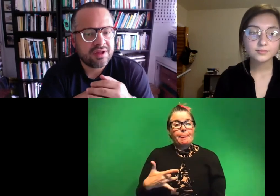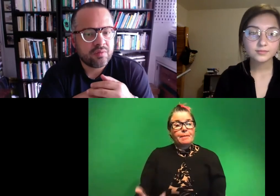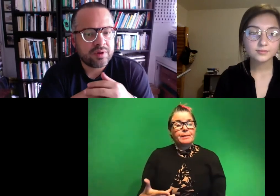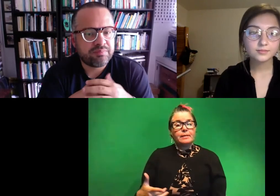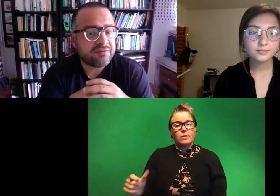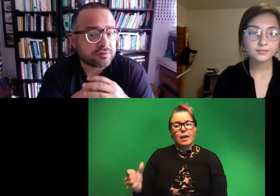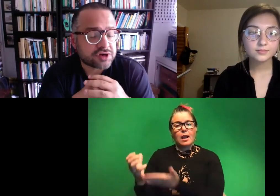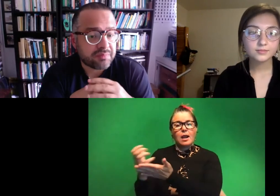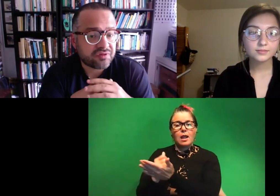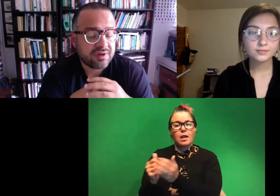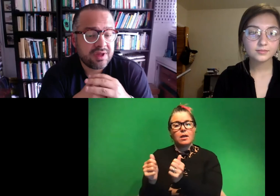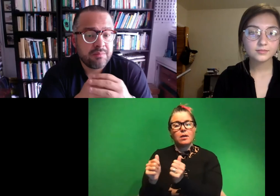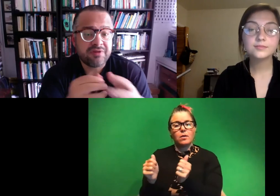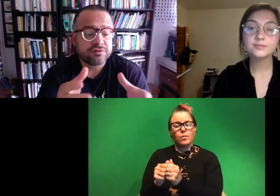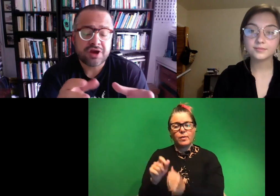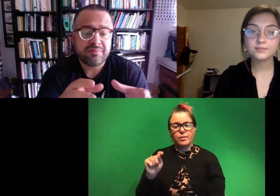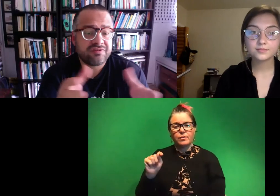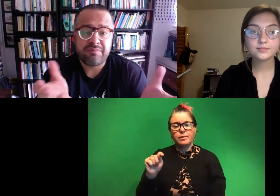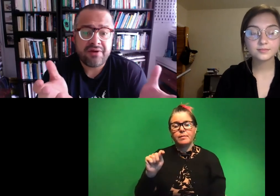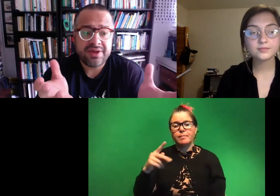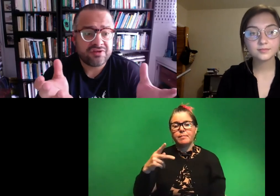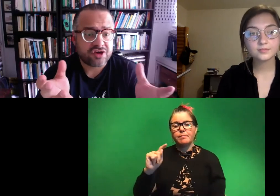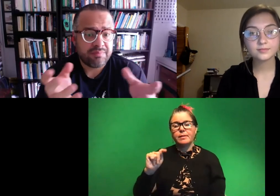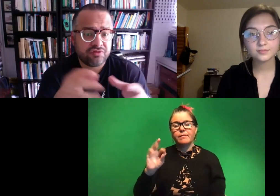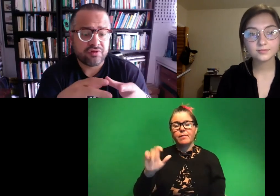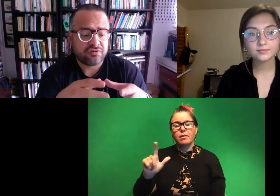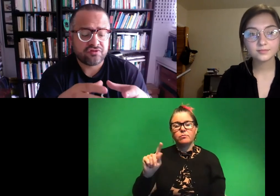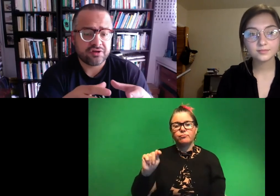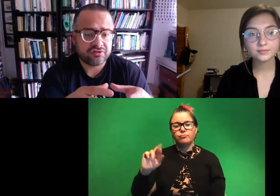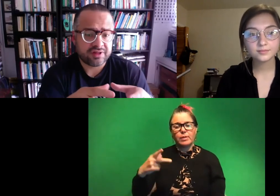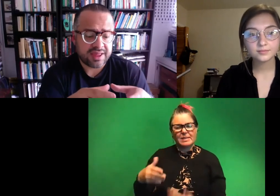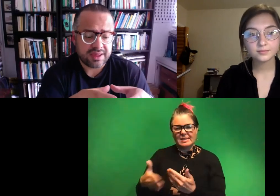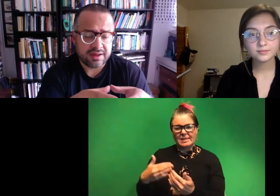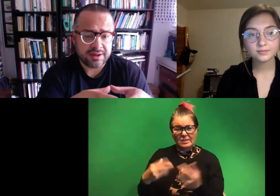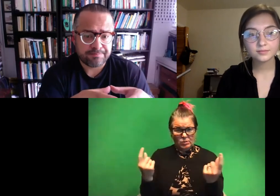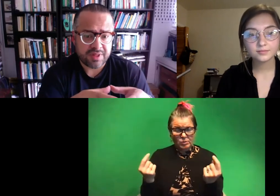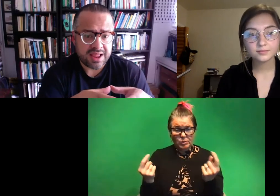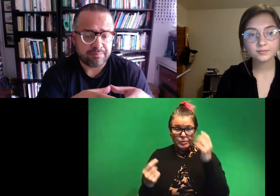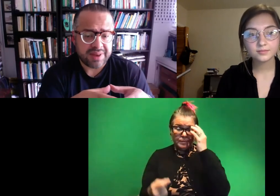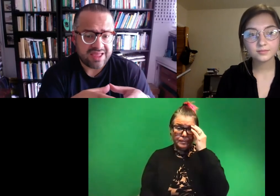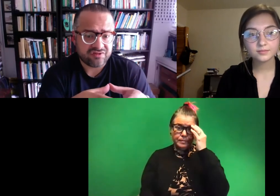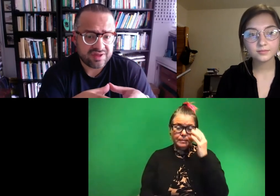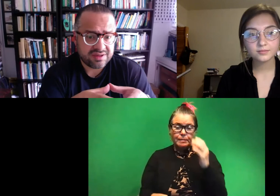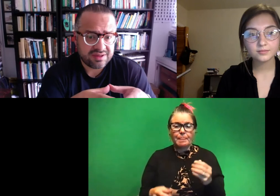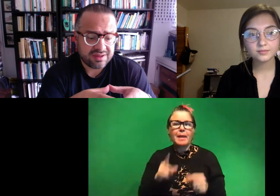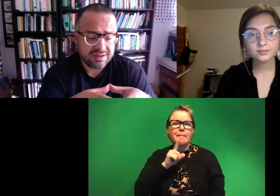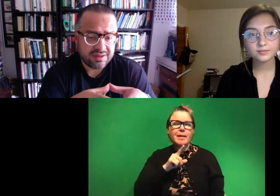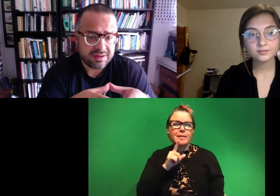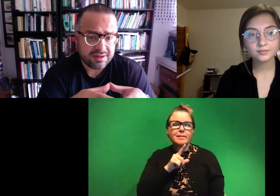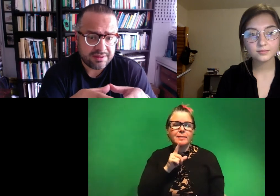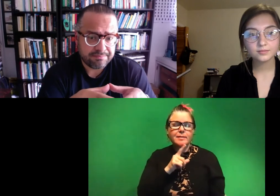it with pitfall traps. Pitfall trap is a very easy trap. It's just like a plastic